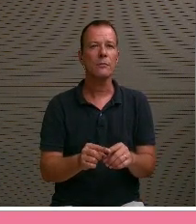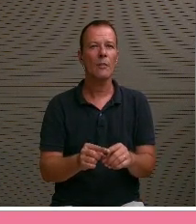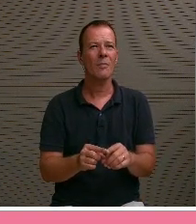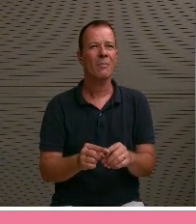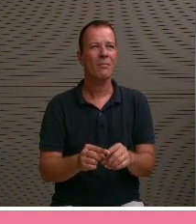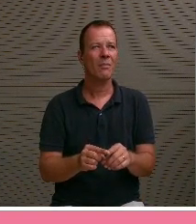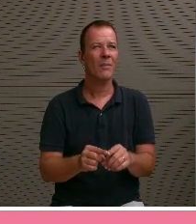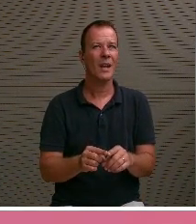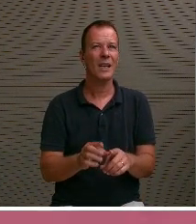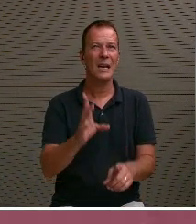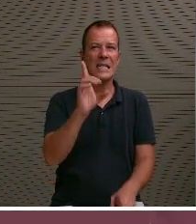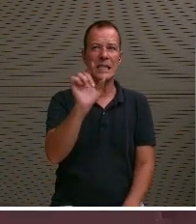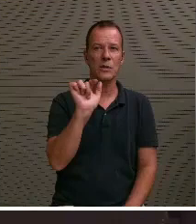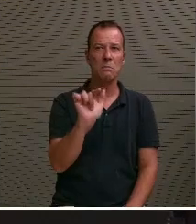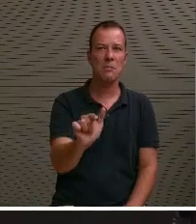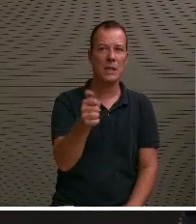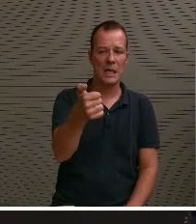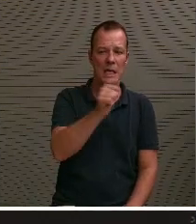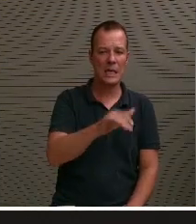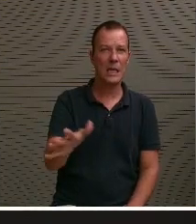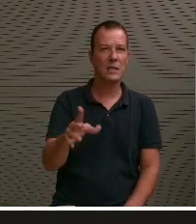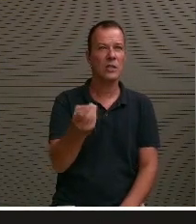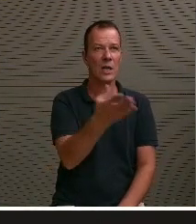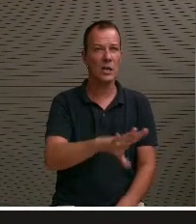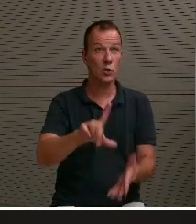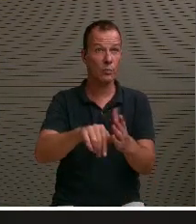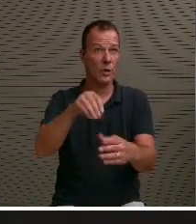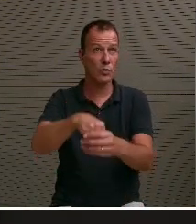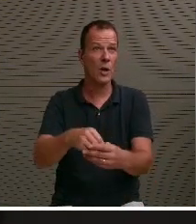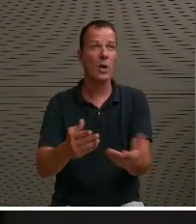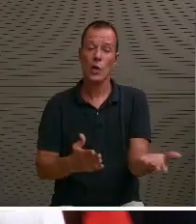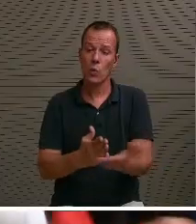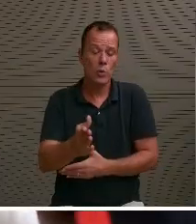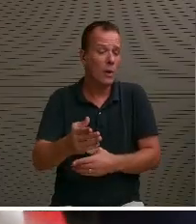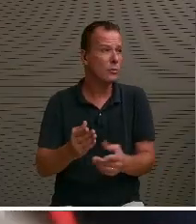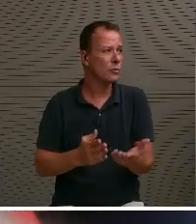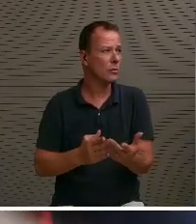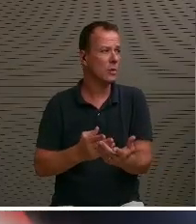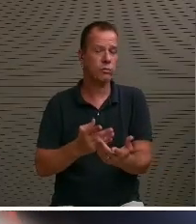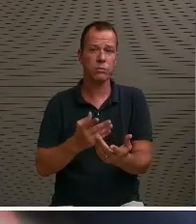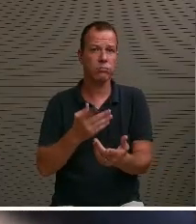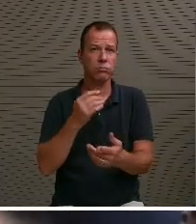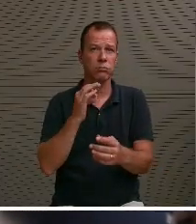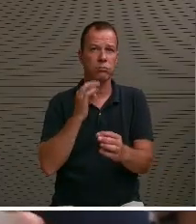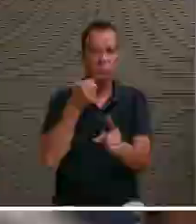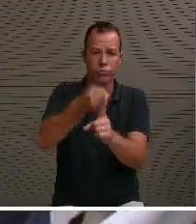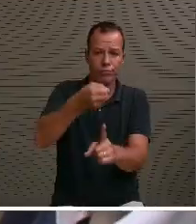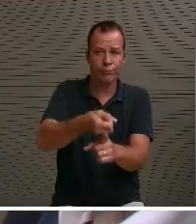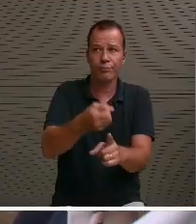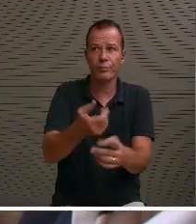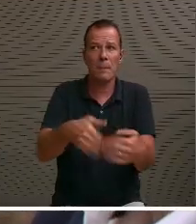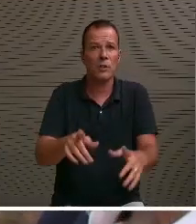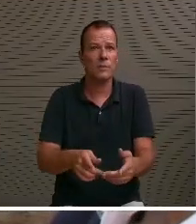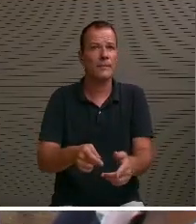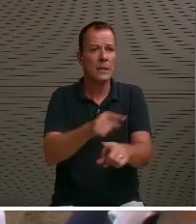in this project, and we continue to do it for free. Thank you. So this is a very, I'm